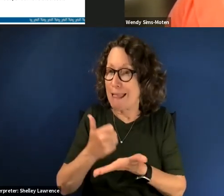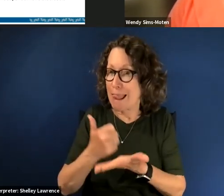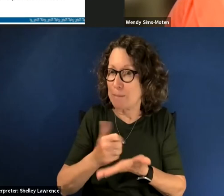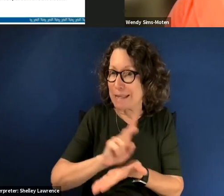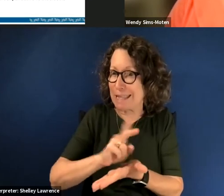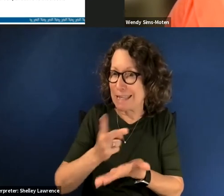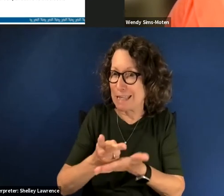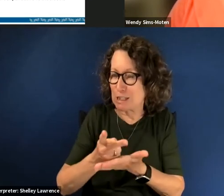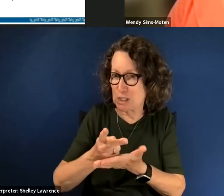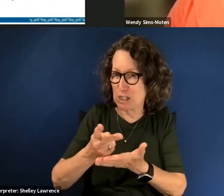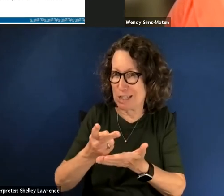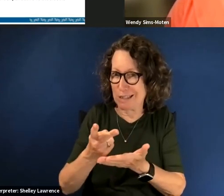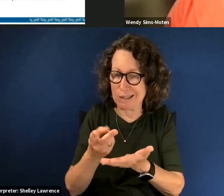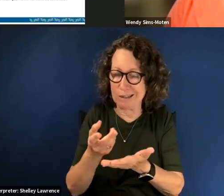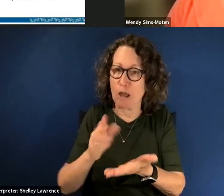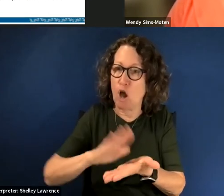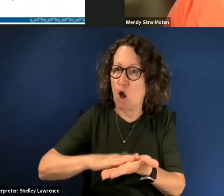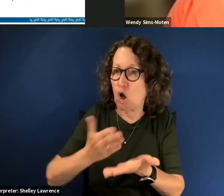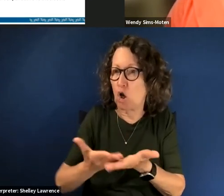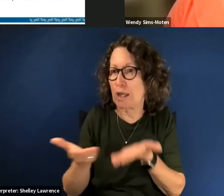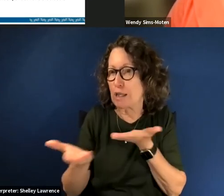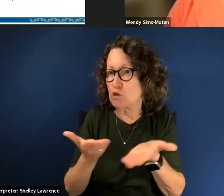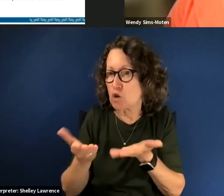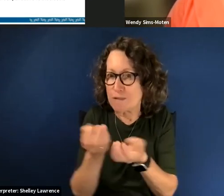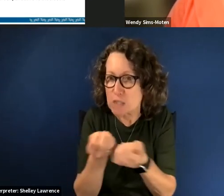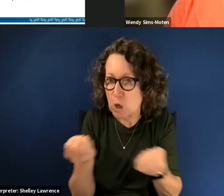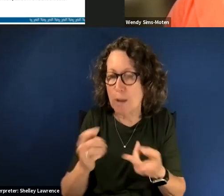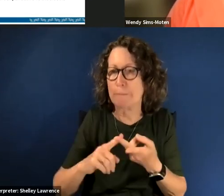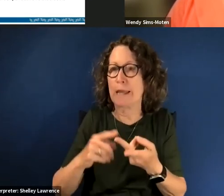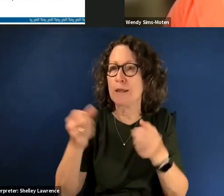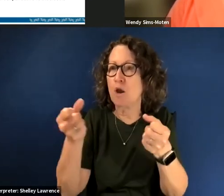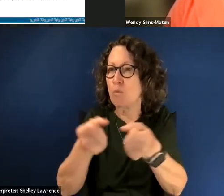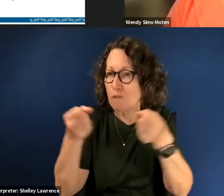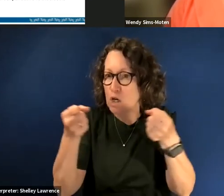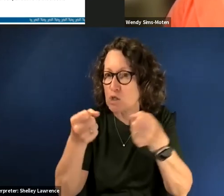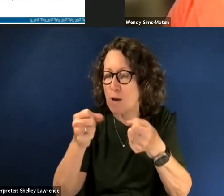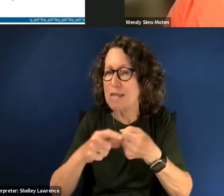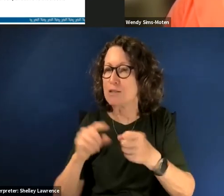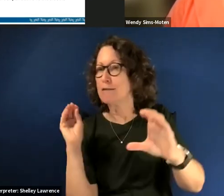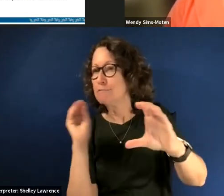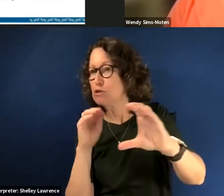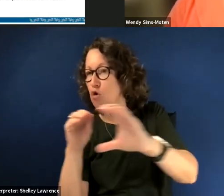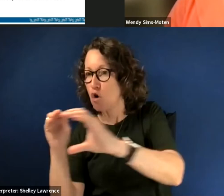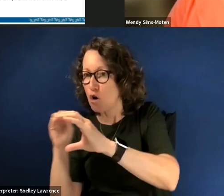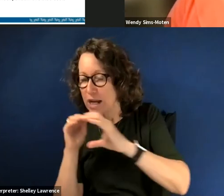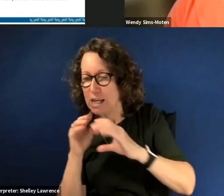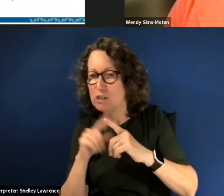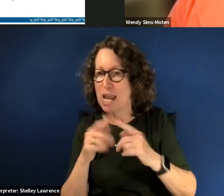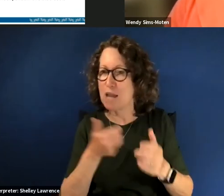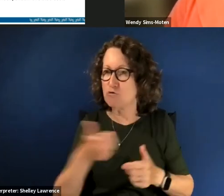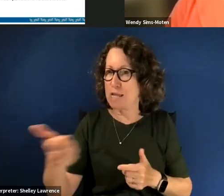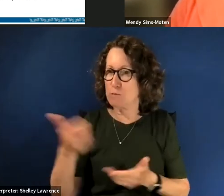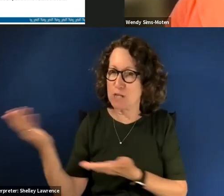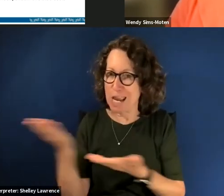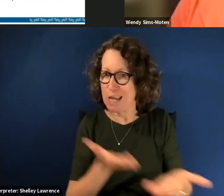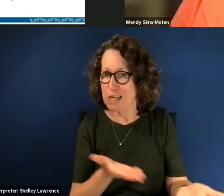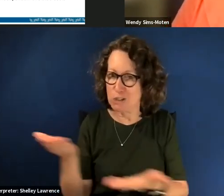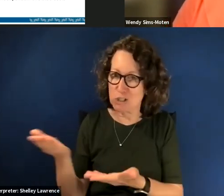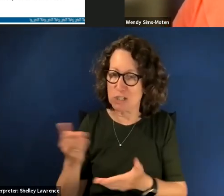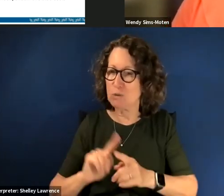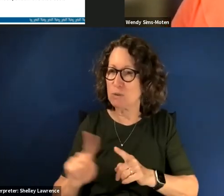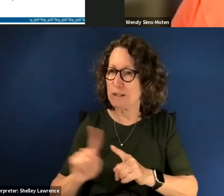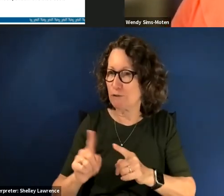kitchen infrastructure. So it's cooking and service equipment, refrigeration, storage, and transportation of food equipment between the